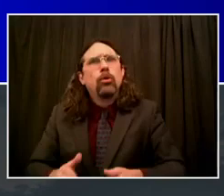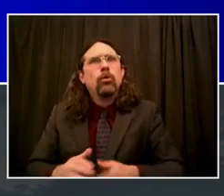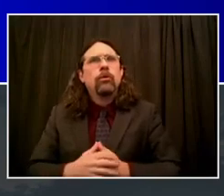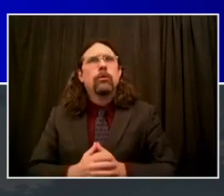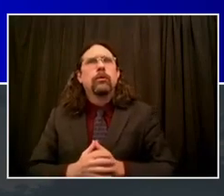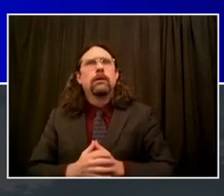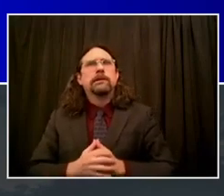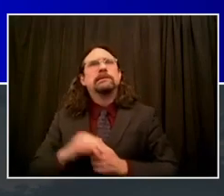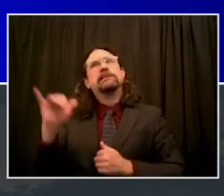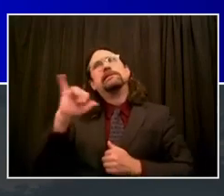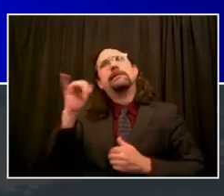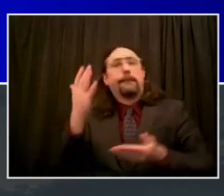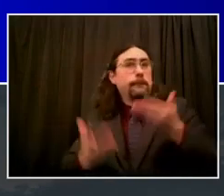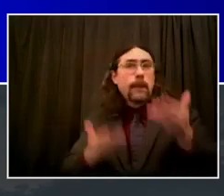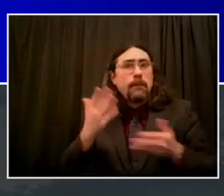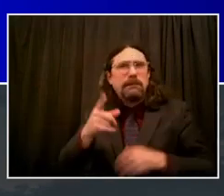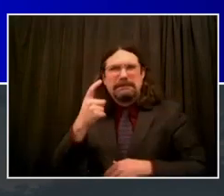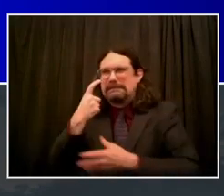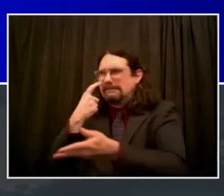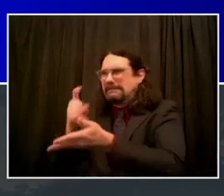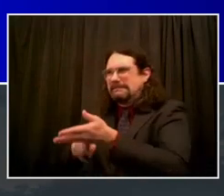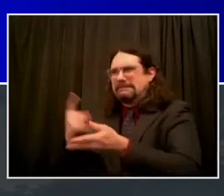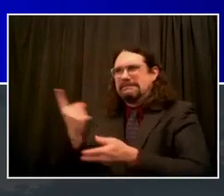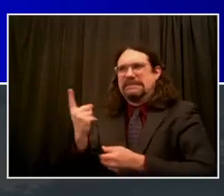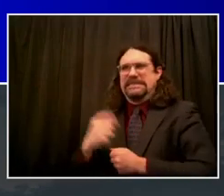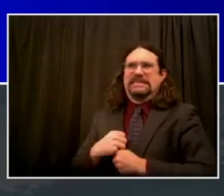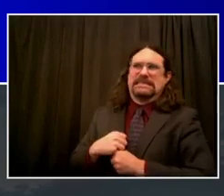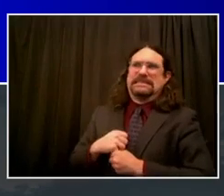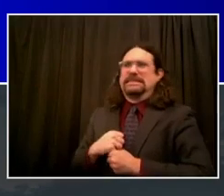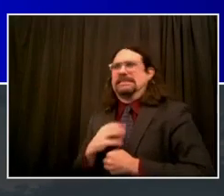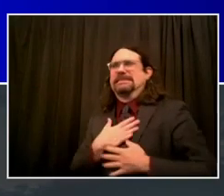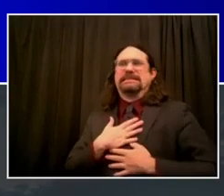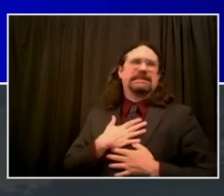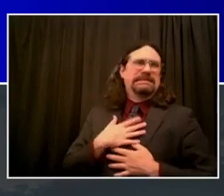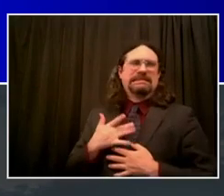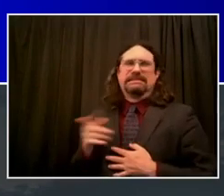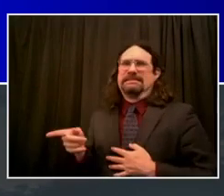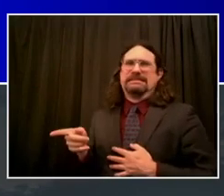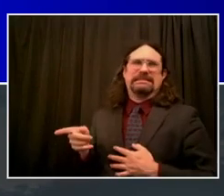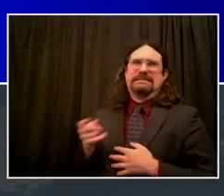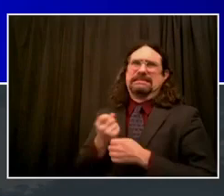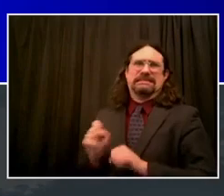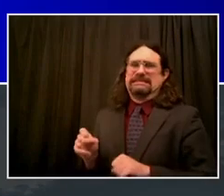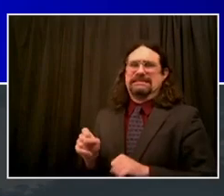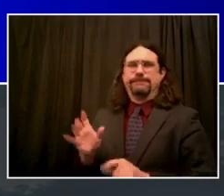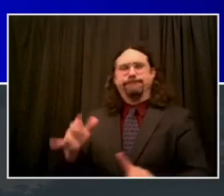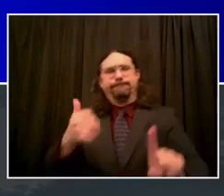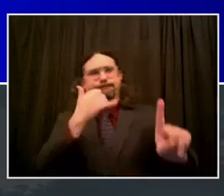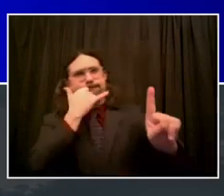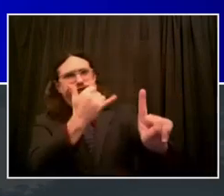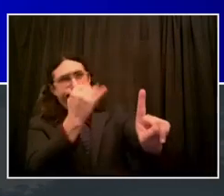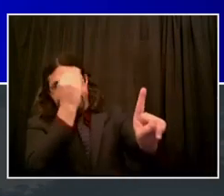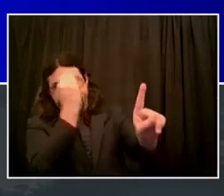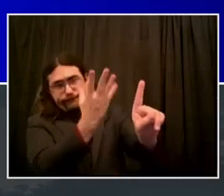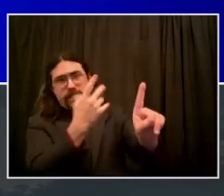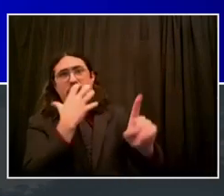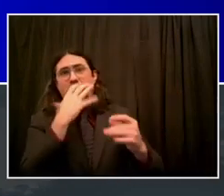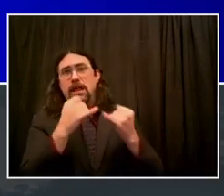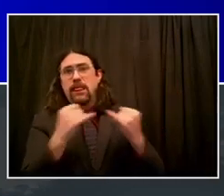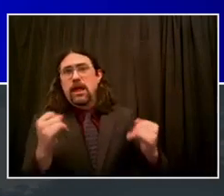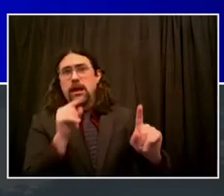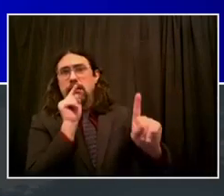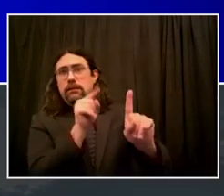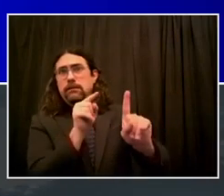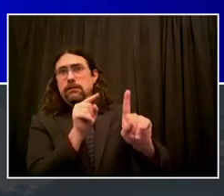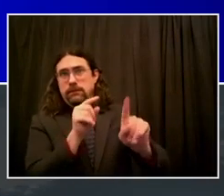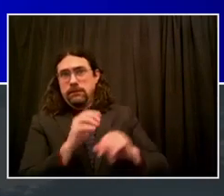see enforcement on, they can call that hotline. We'll announce the specifics next week. It'll be run by our Department of Consumer and Worker Protection. We want